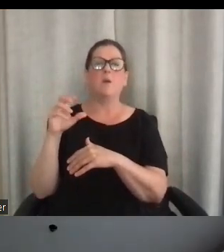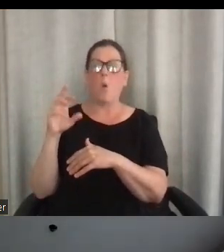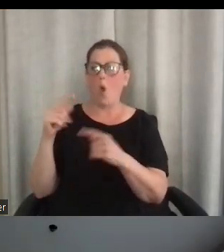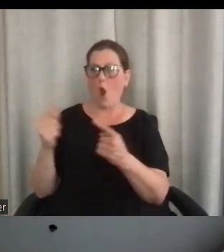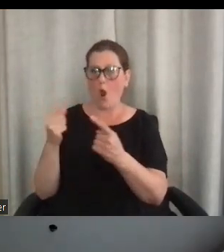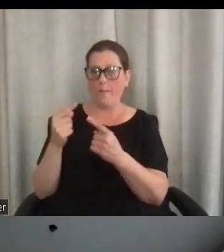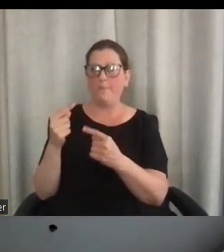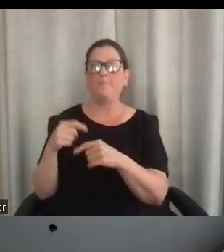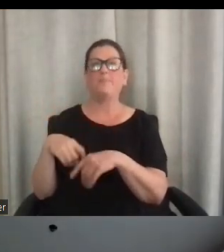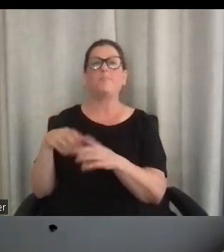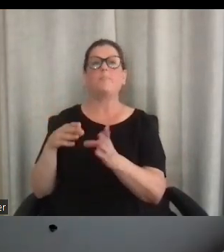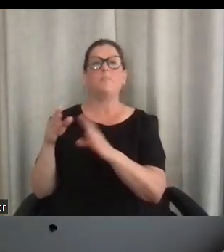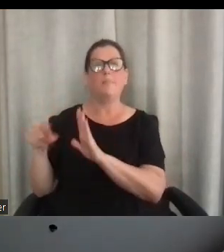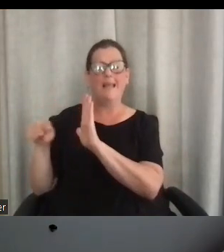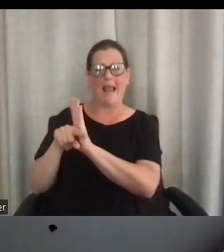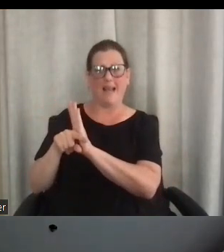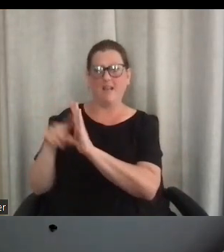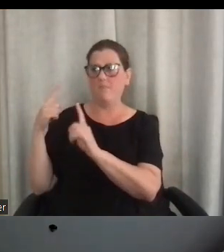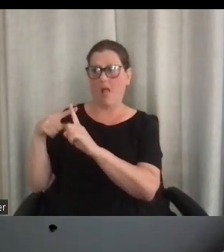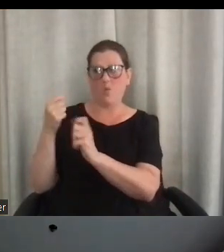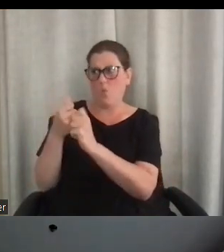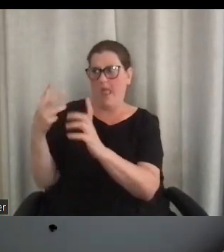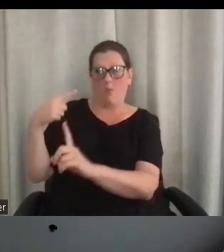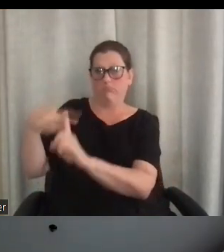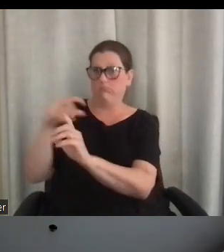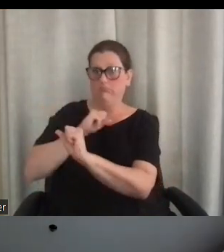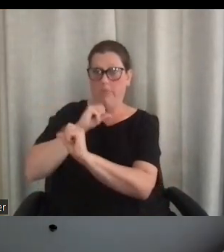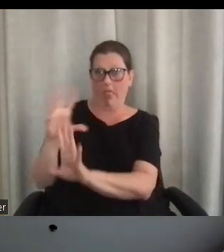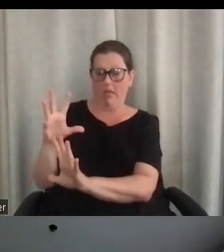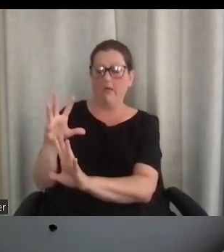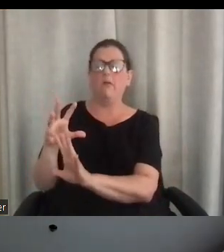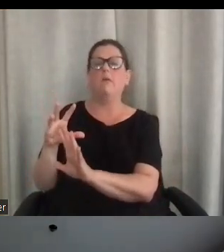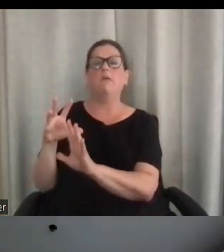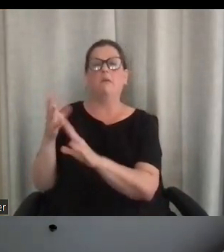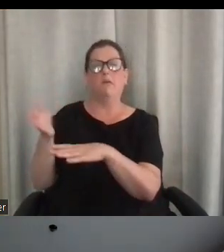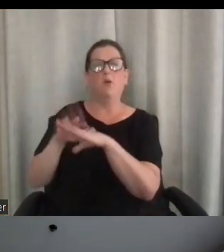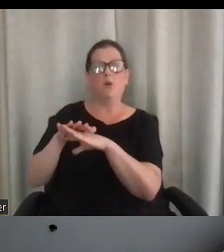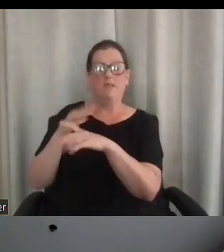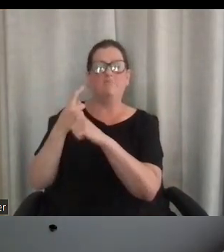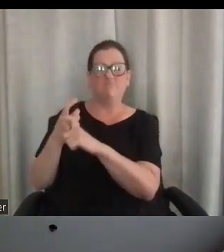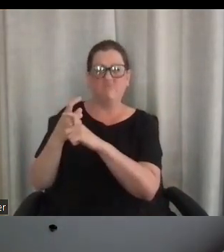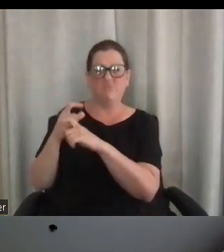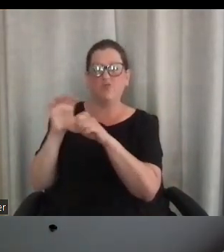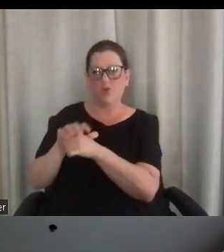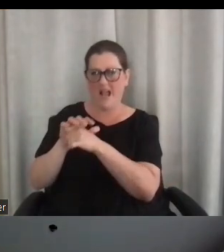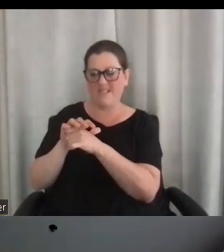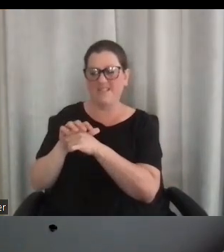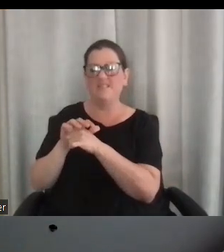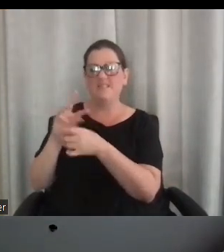negative factors and the absence of positive factors, increased toxic stress, are also chronic stressors in and of